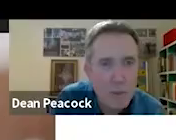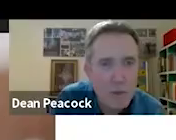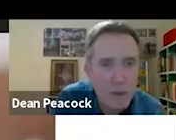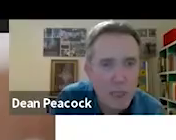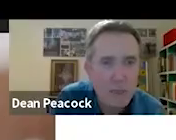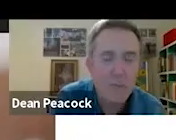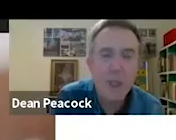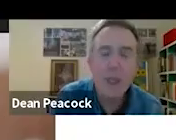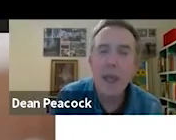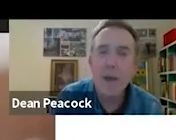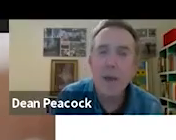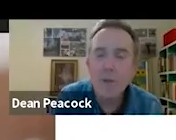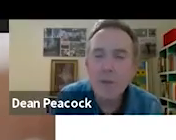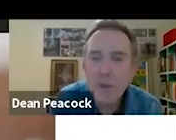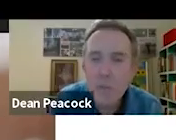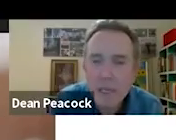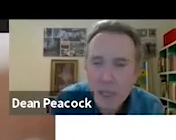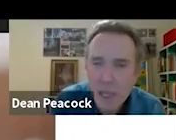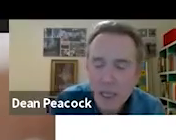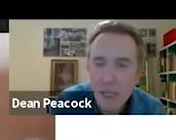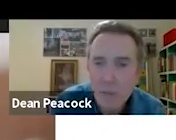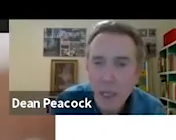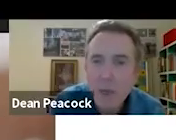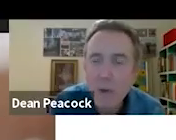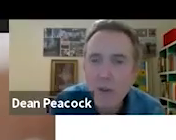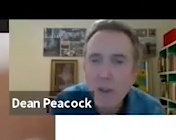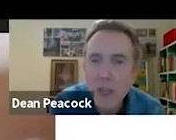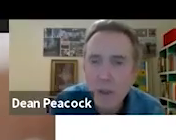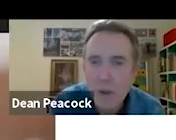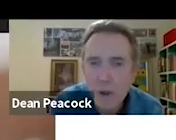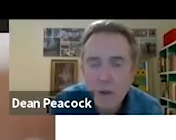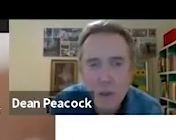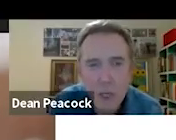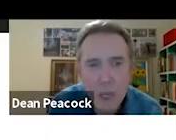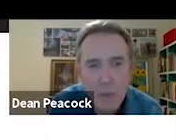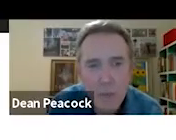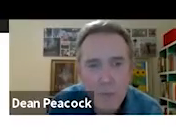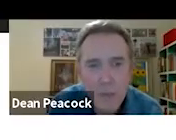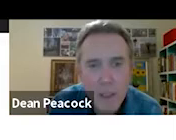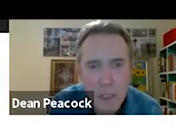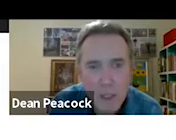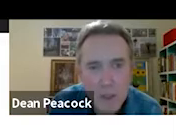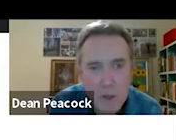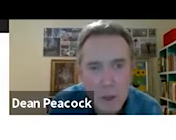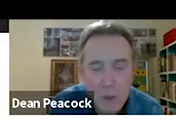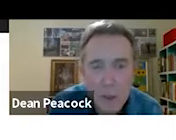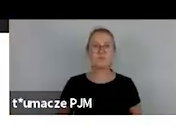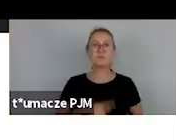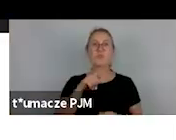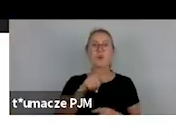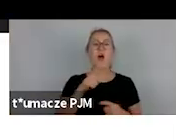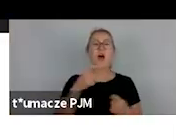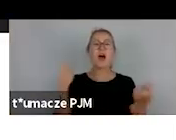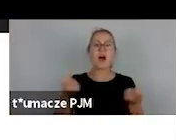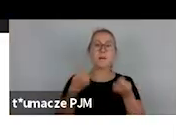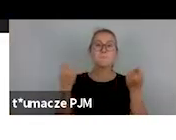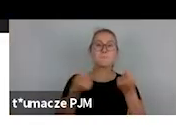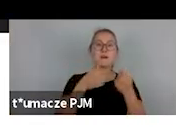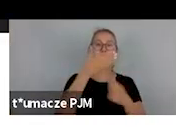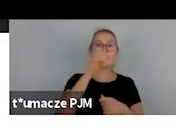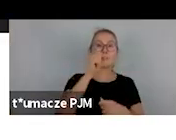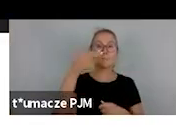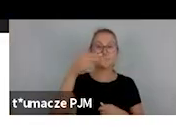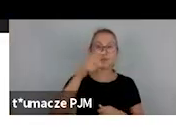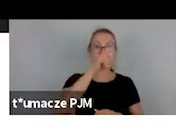spokespeople as well. Whoops, go back. So the Men Care campaign was a third dimension to our work, and it's very